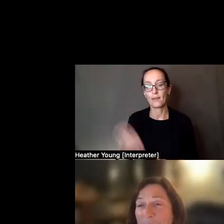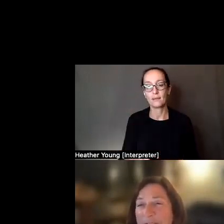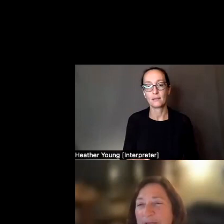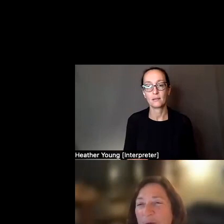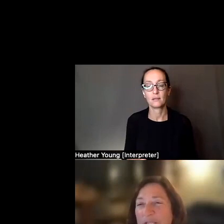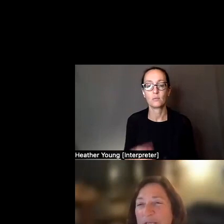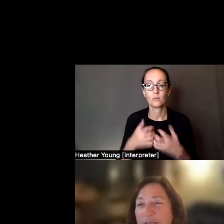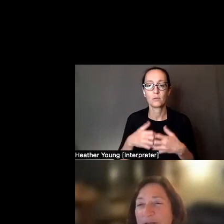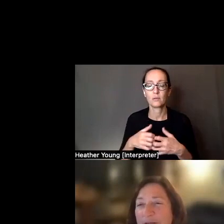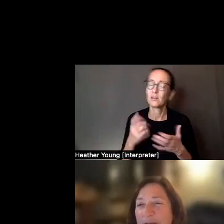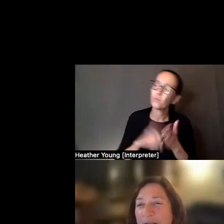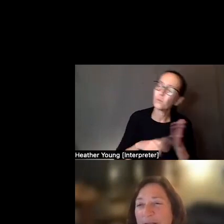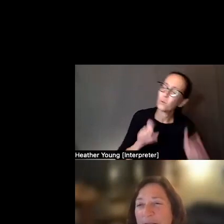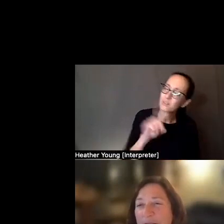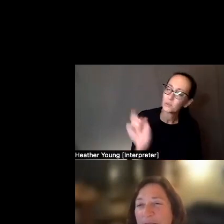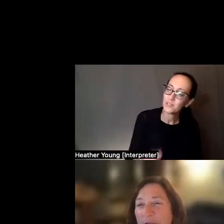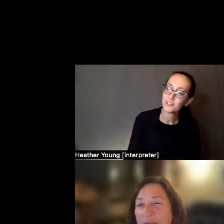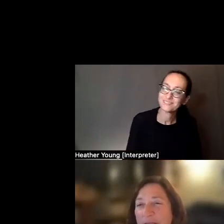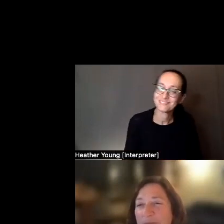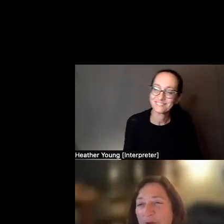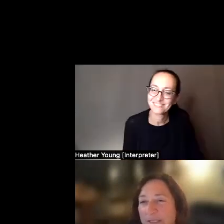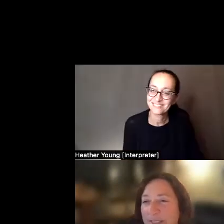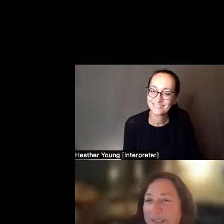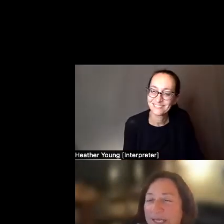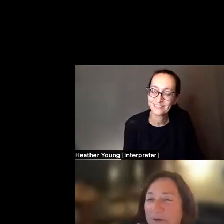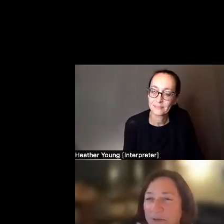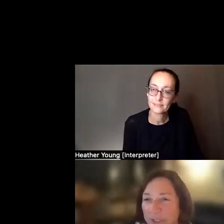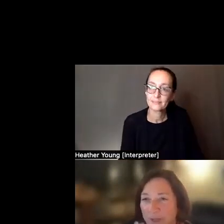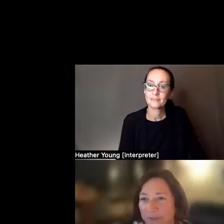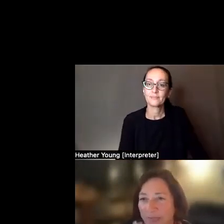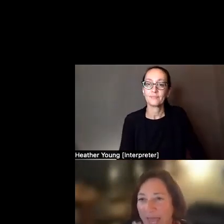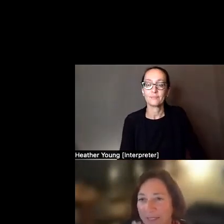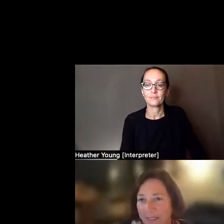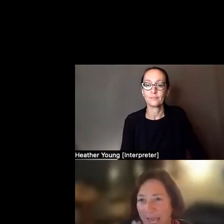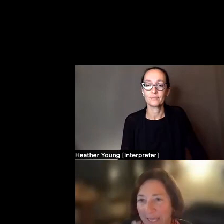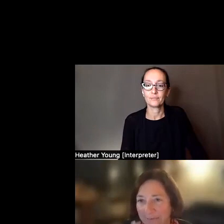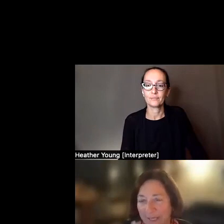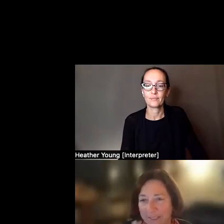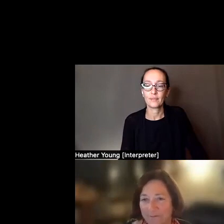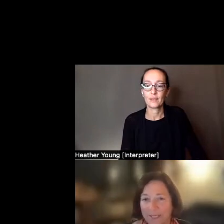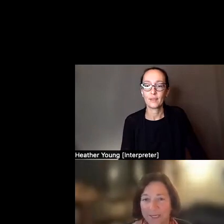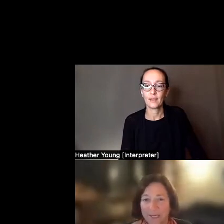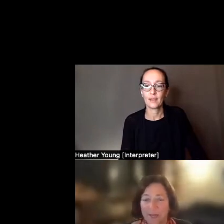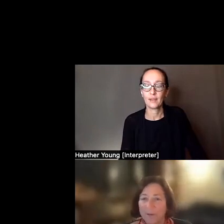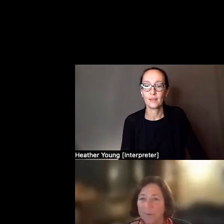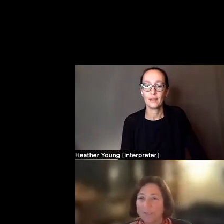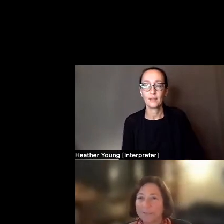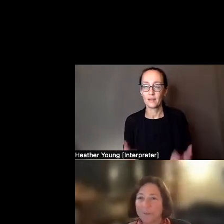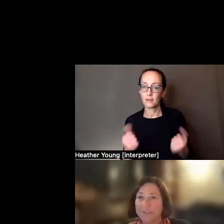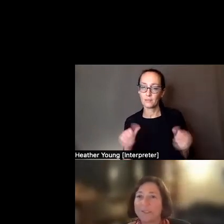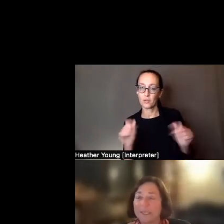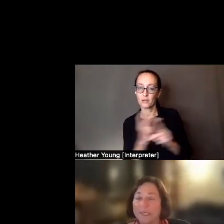What was the question? I'm trying to distinguish between that aspect of it.